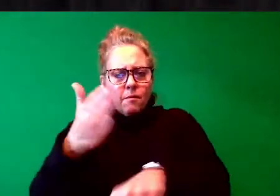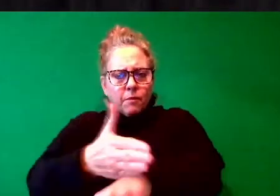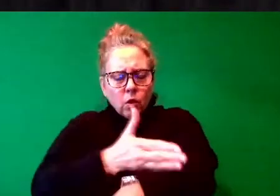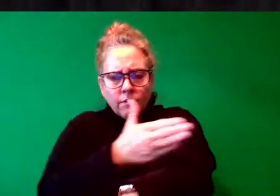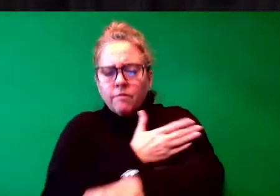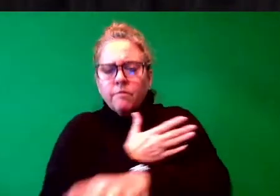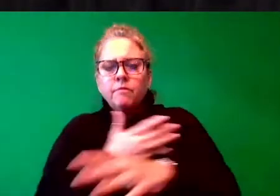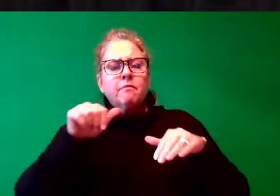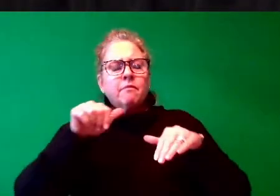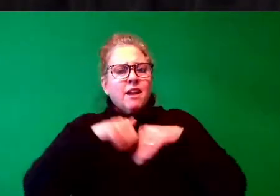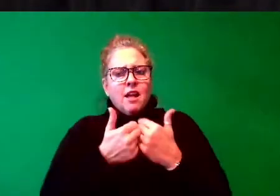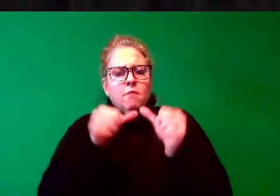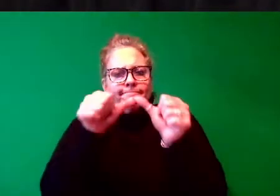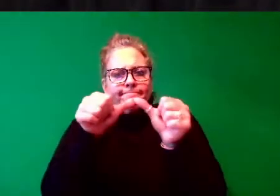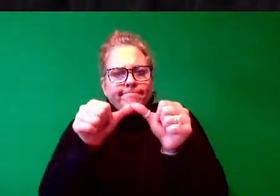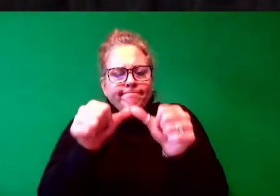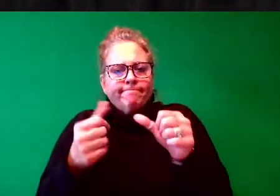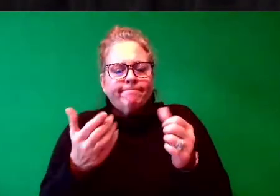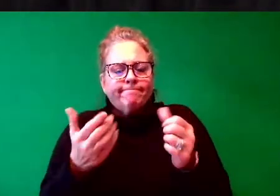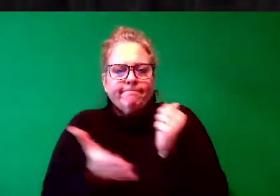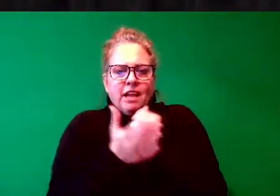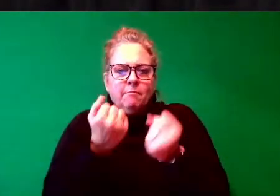Okay, other Board of Health member comments?